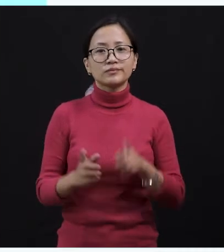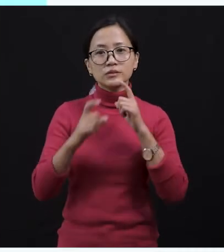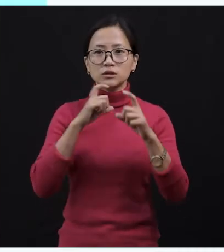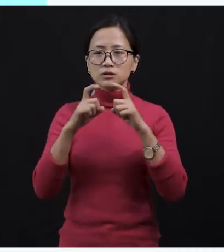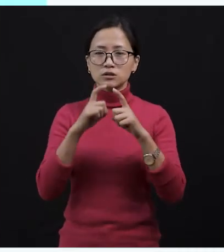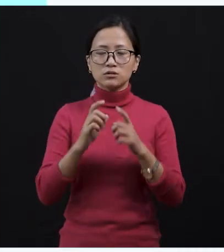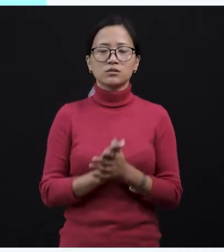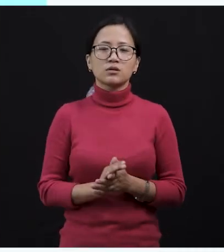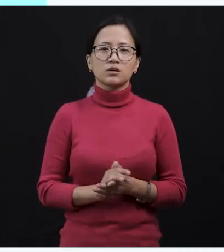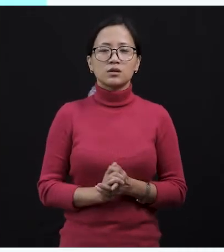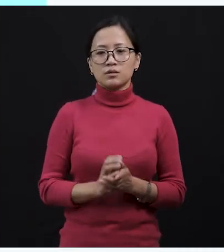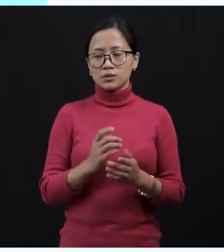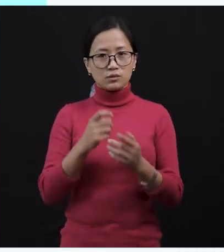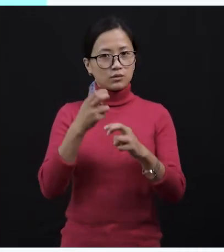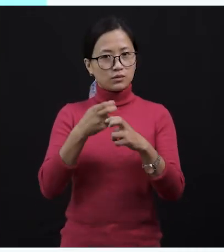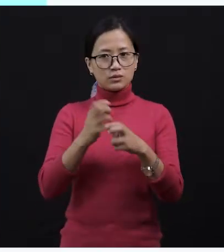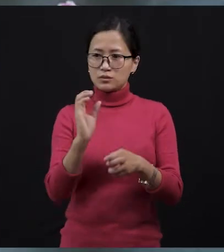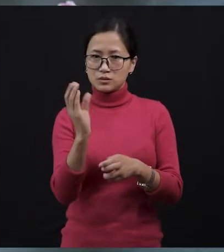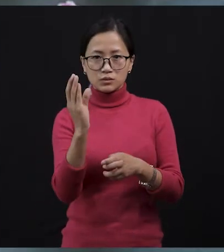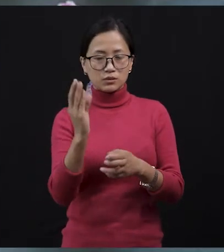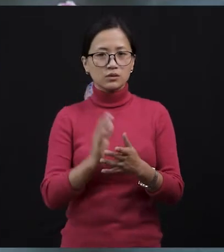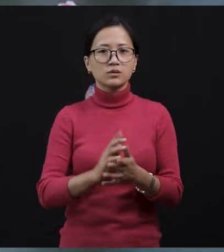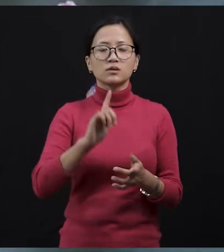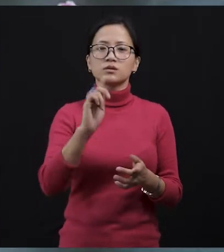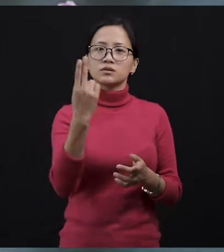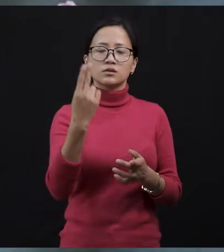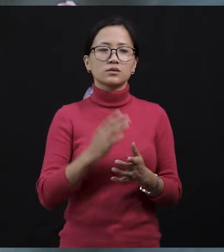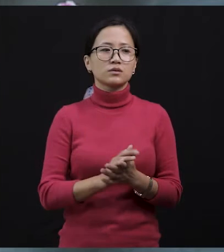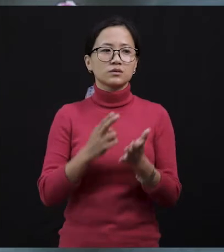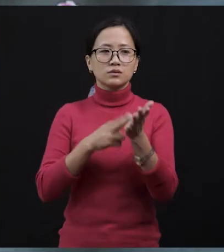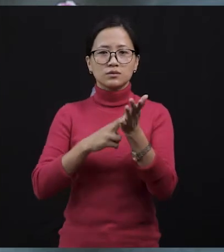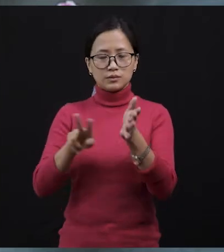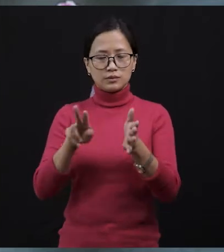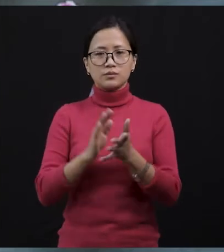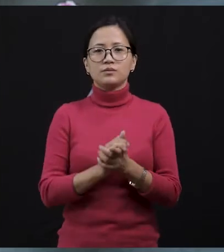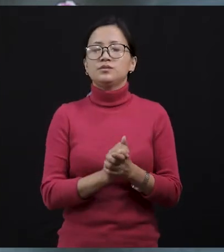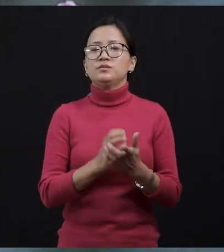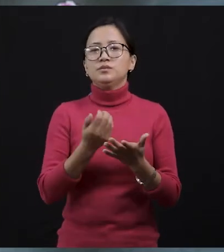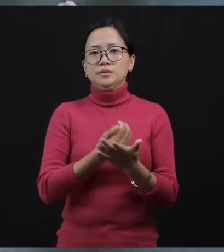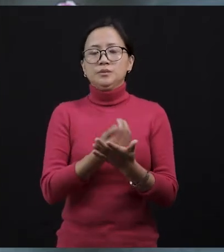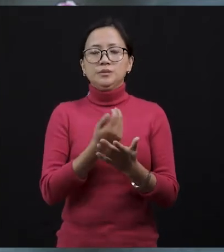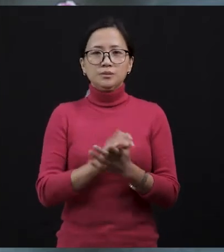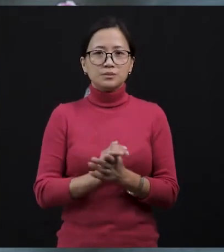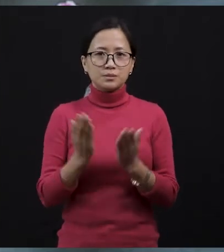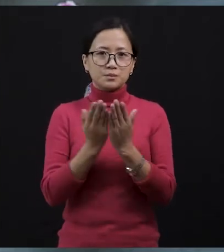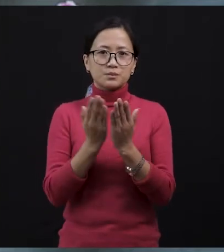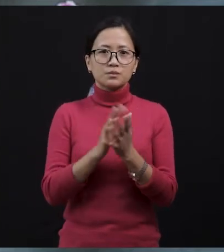discussion about rocks, today the second natural resources that we are going to study